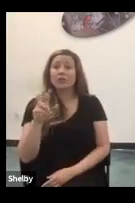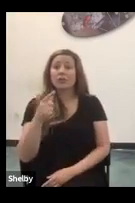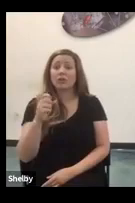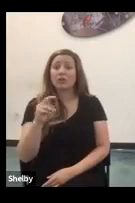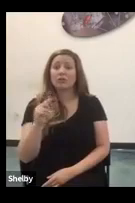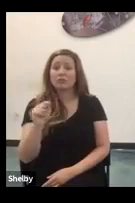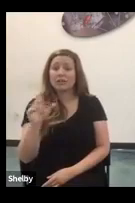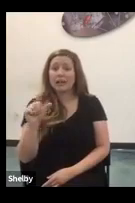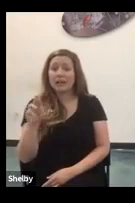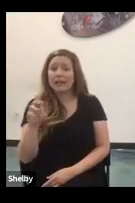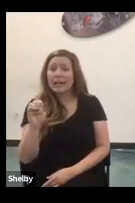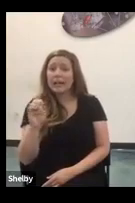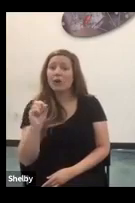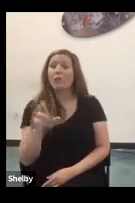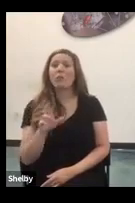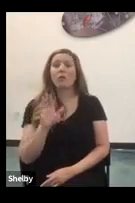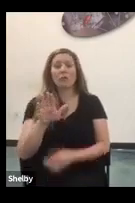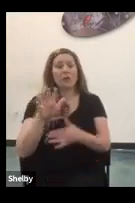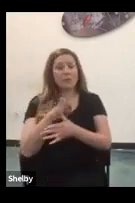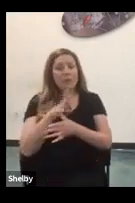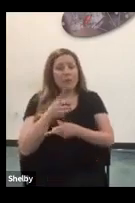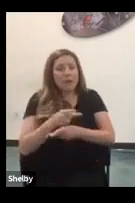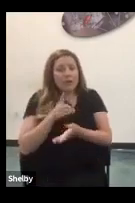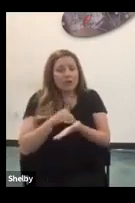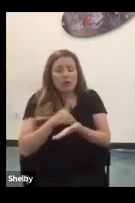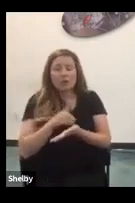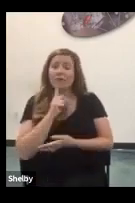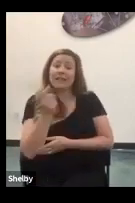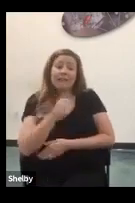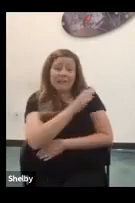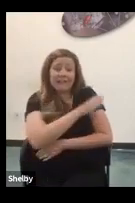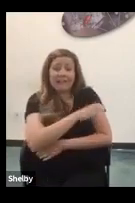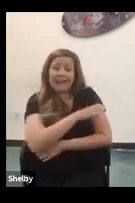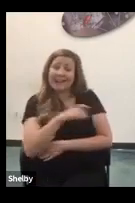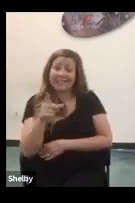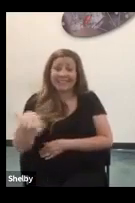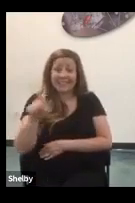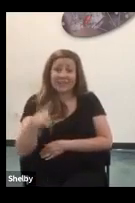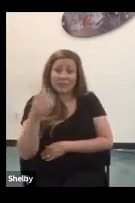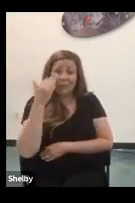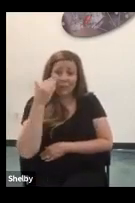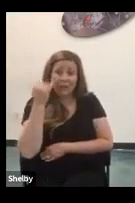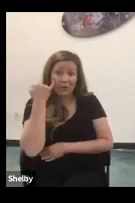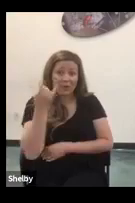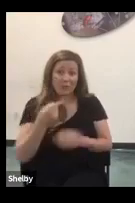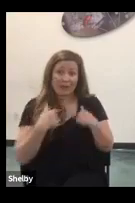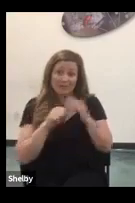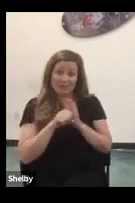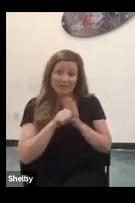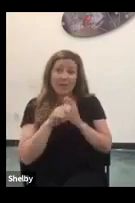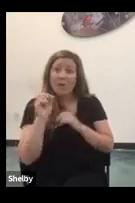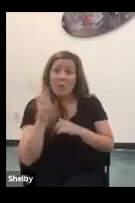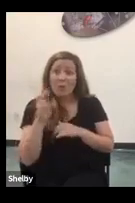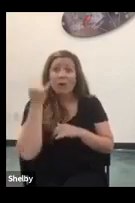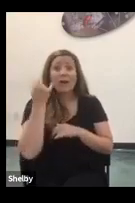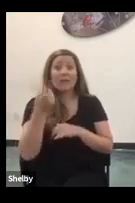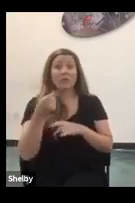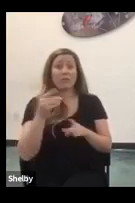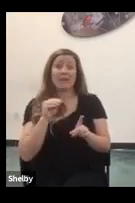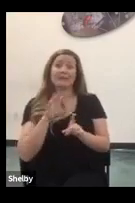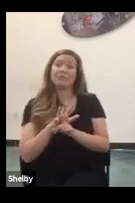or your primary care clinic, or any clinic. They should be aware if you have symptoms of COVID-19 or if you have been exposed